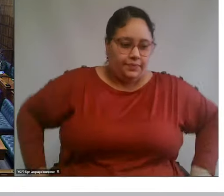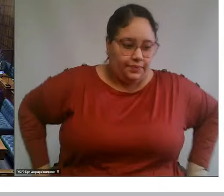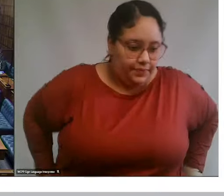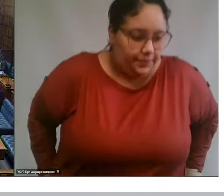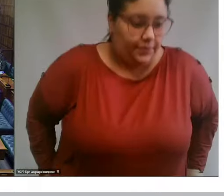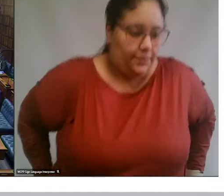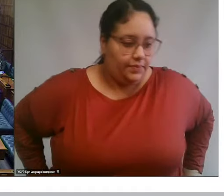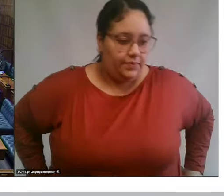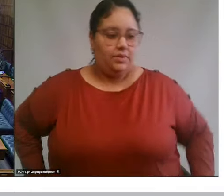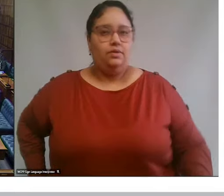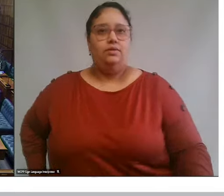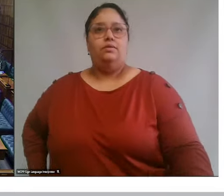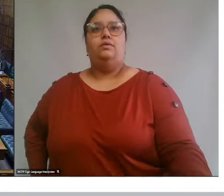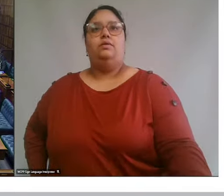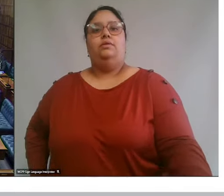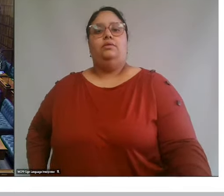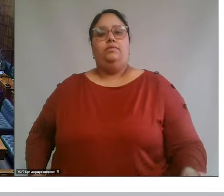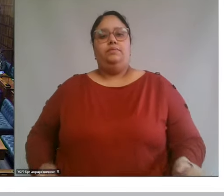questions